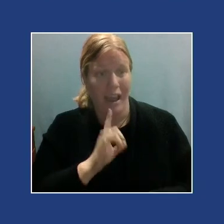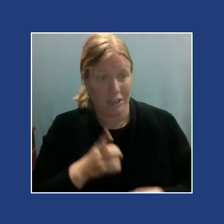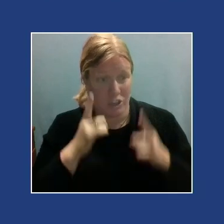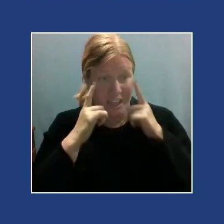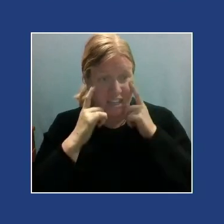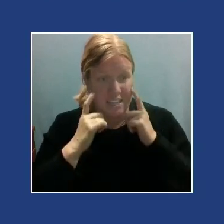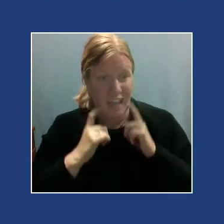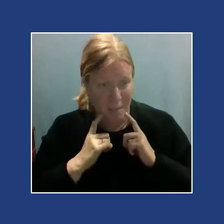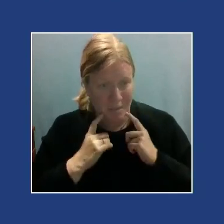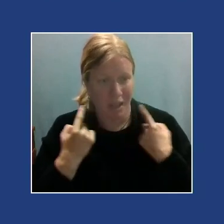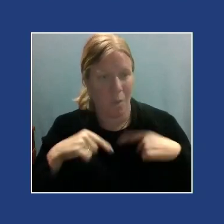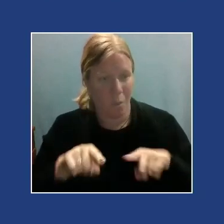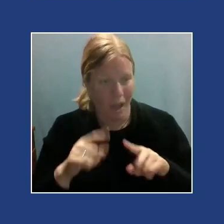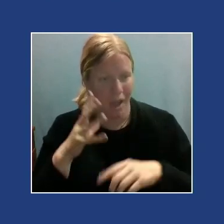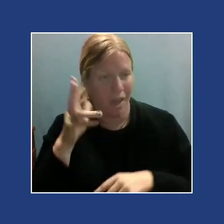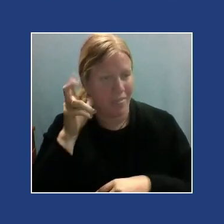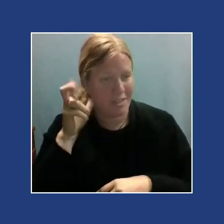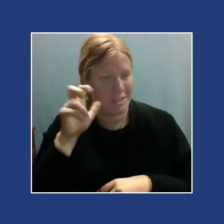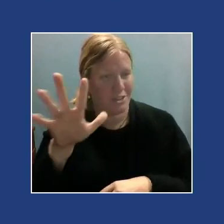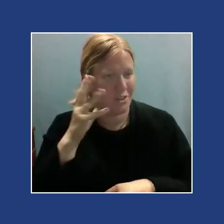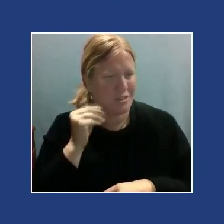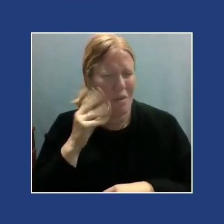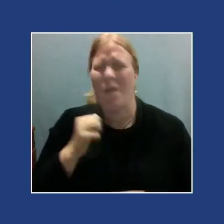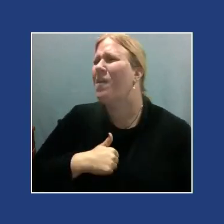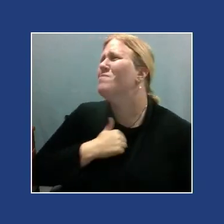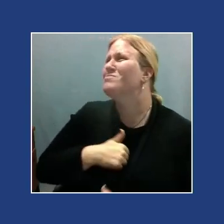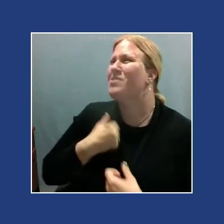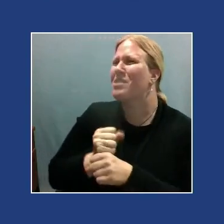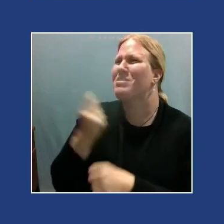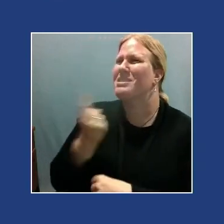listening to your presentation. I'm sorry I made someone sob.